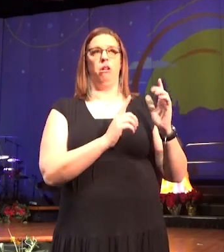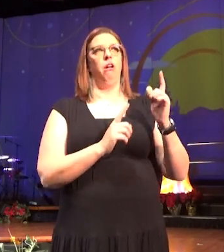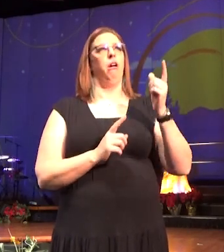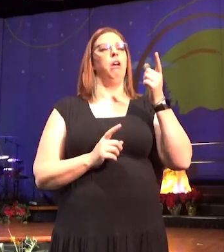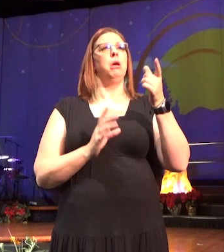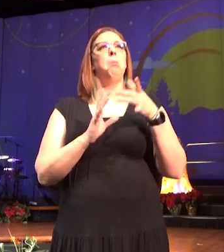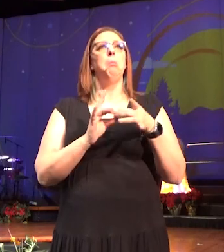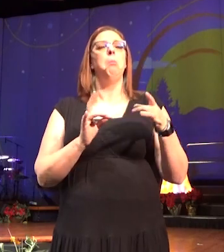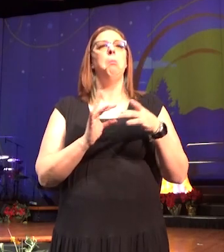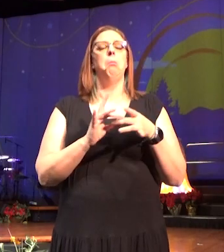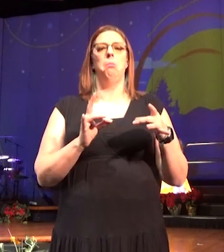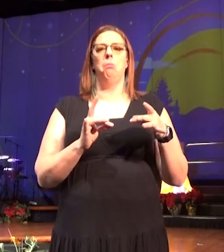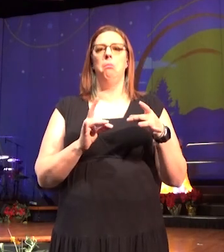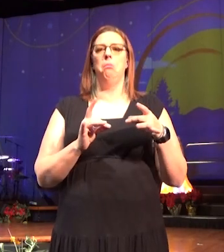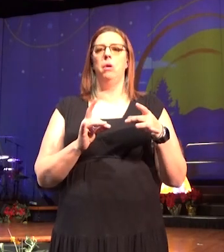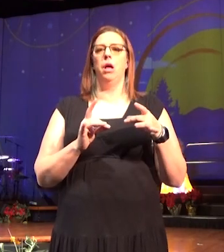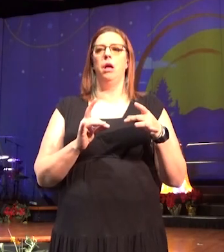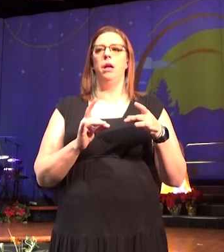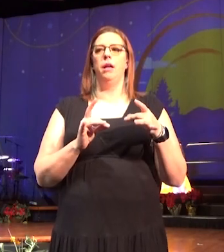and he was saying,